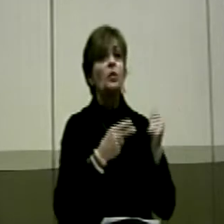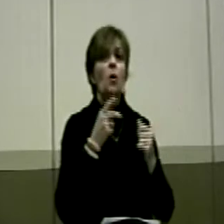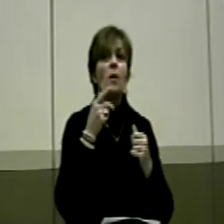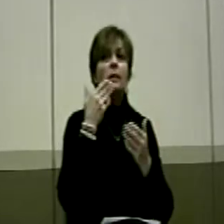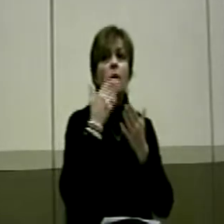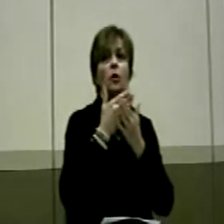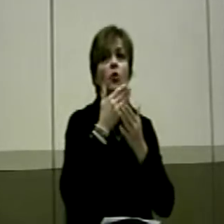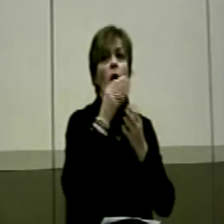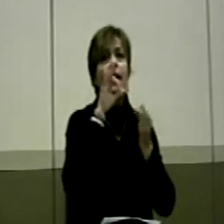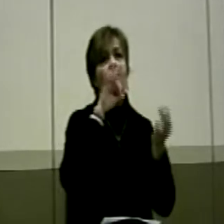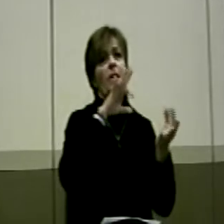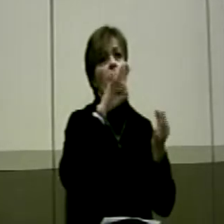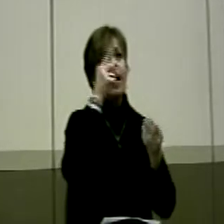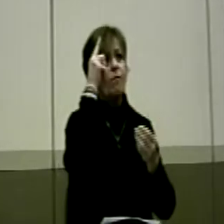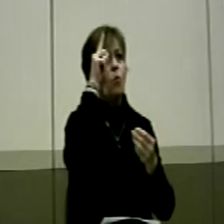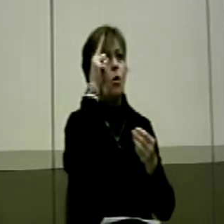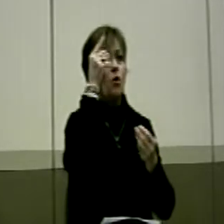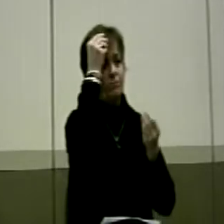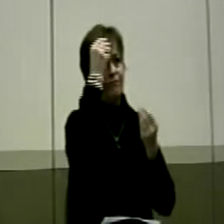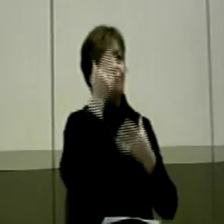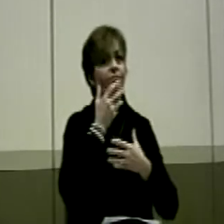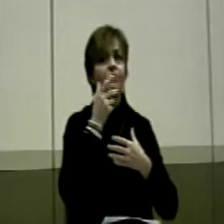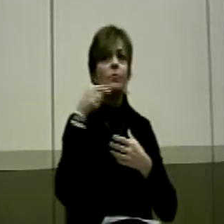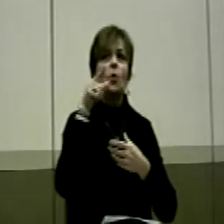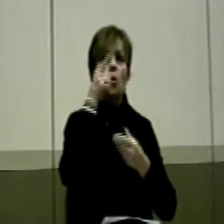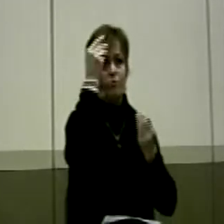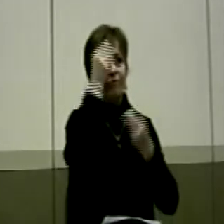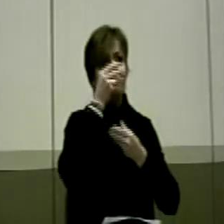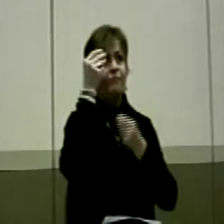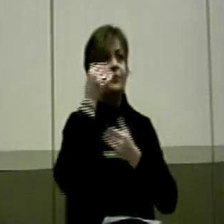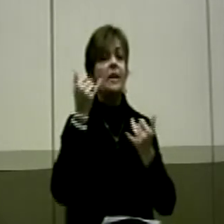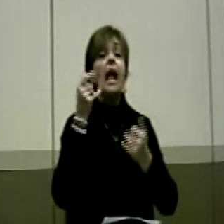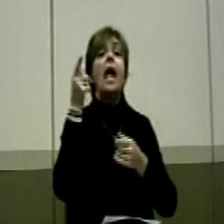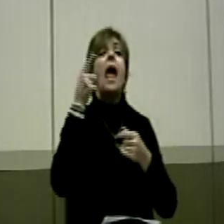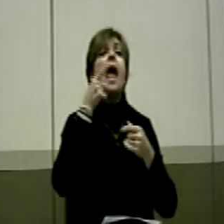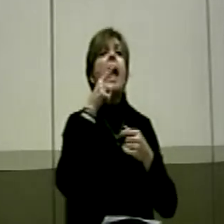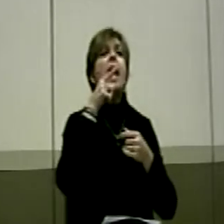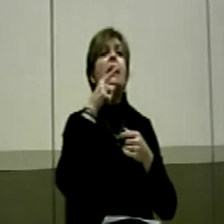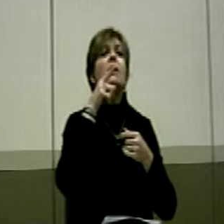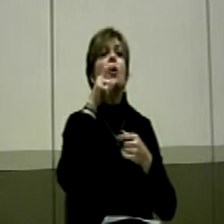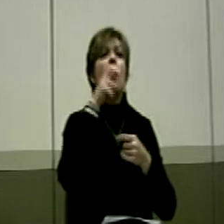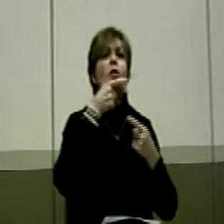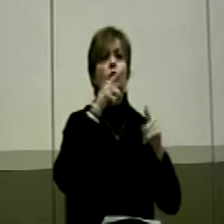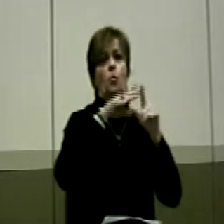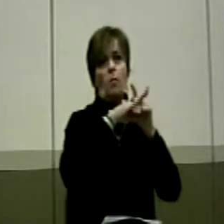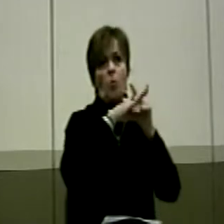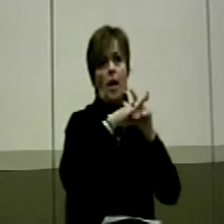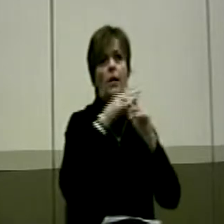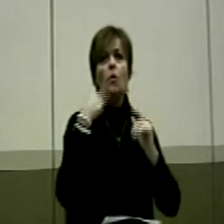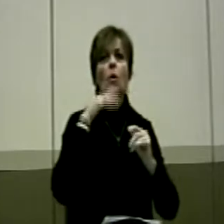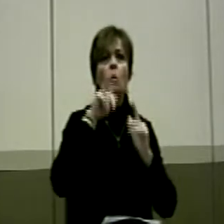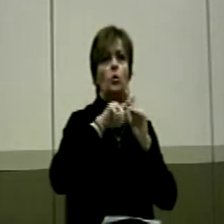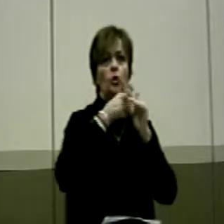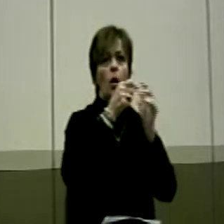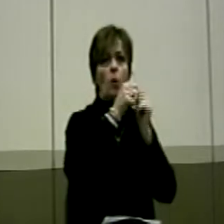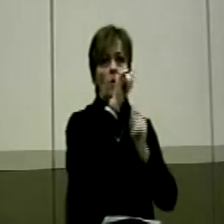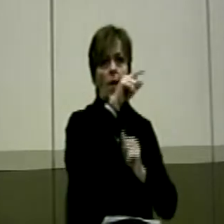question during break that we are going to get started with as we come back. Where did you